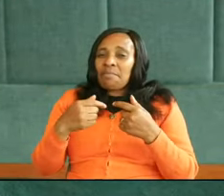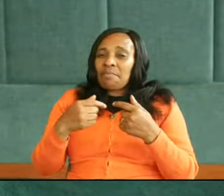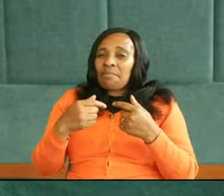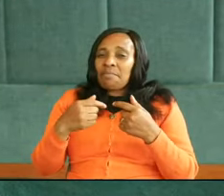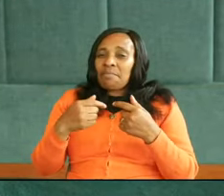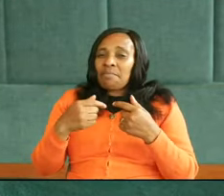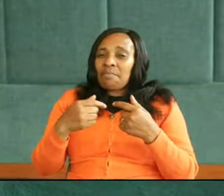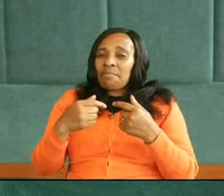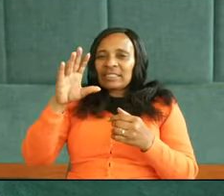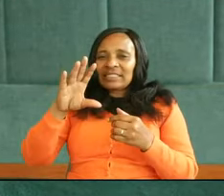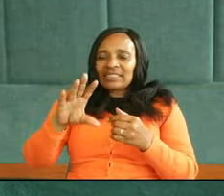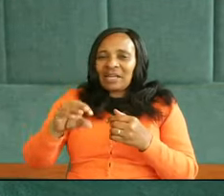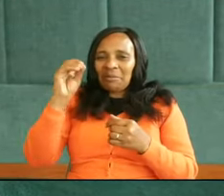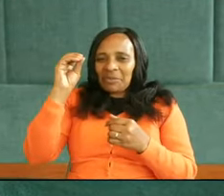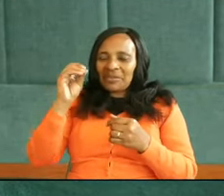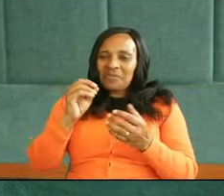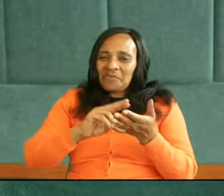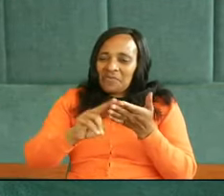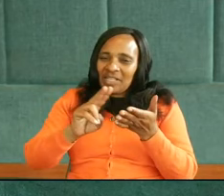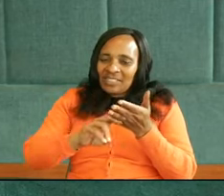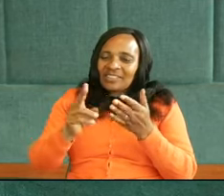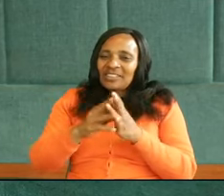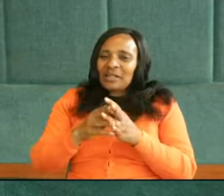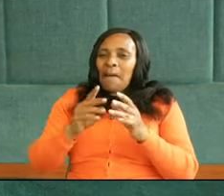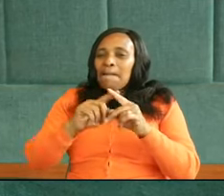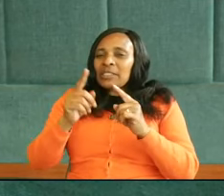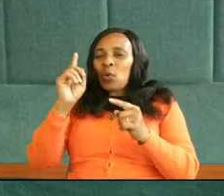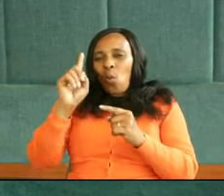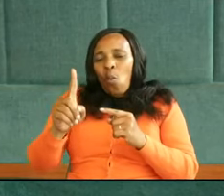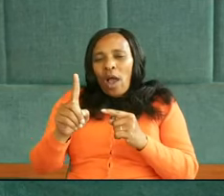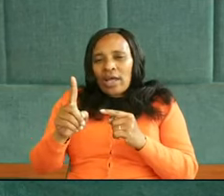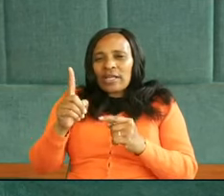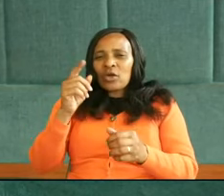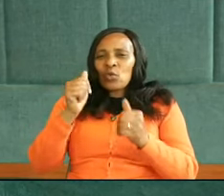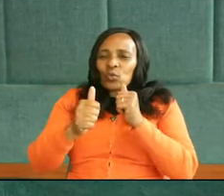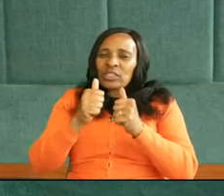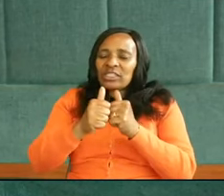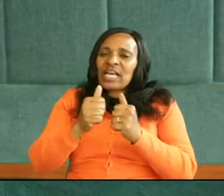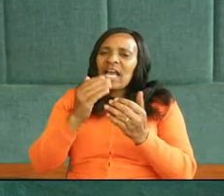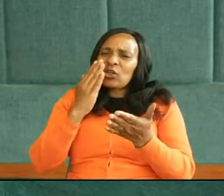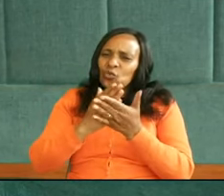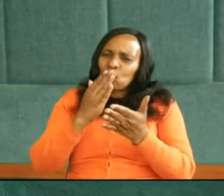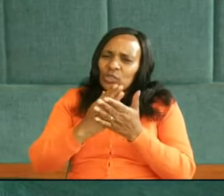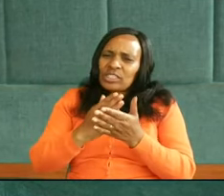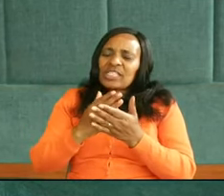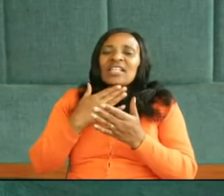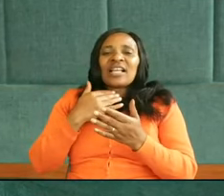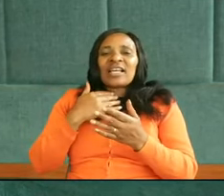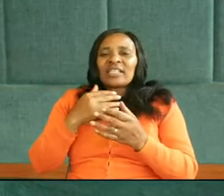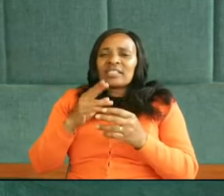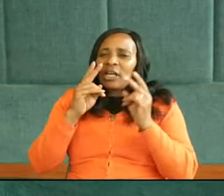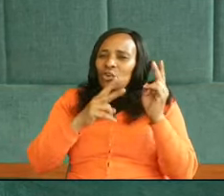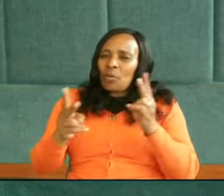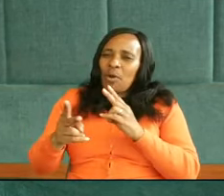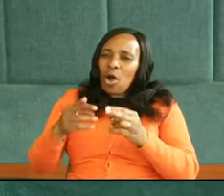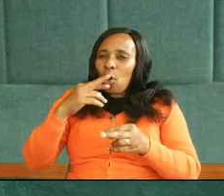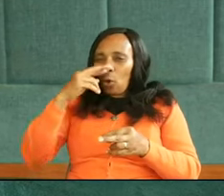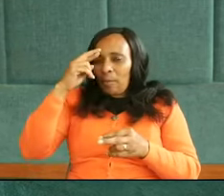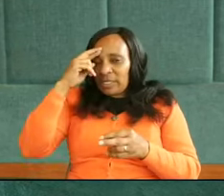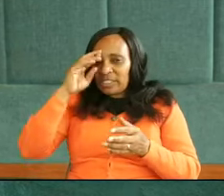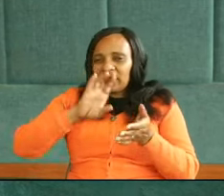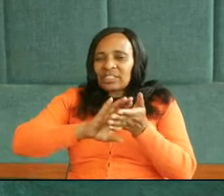taking someone's favorite verse. but the one that I really like is a common one. It's Romans